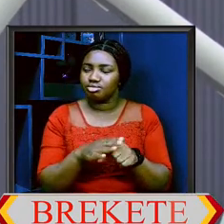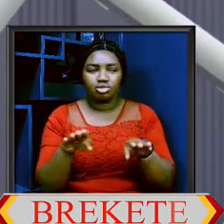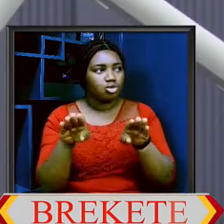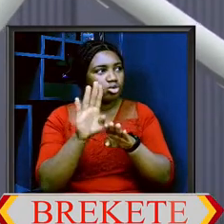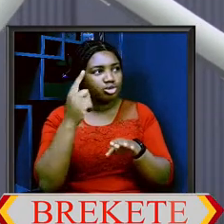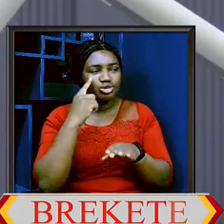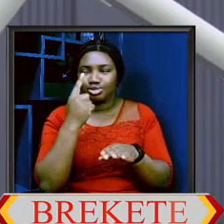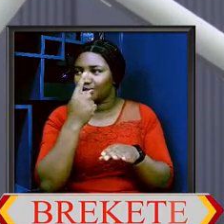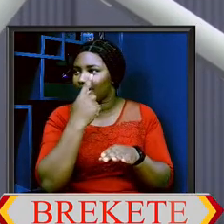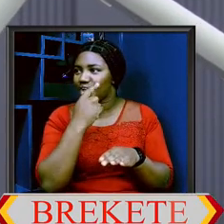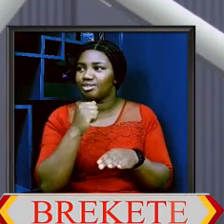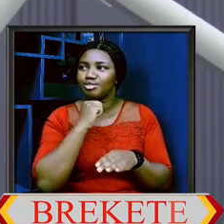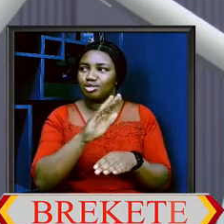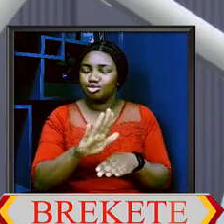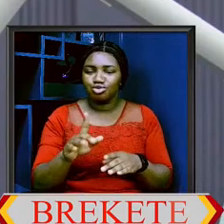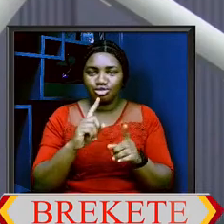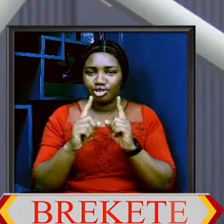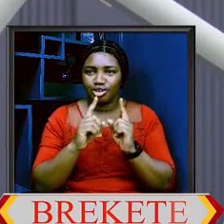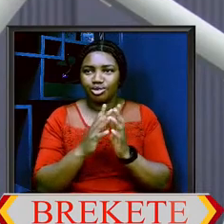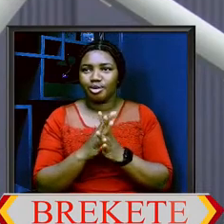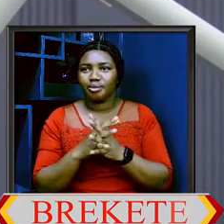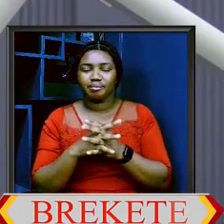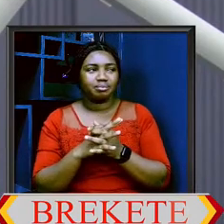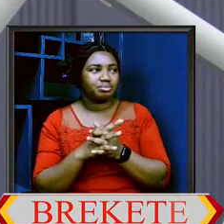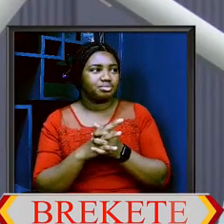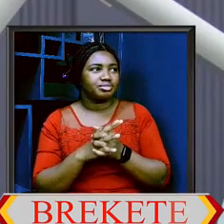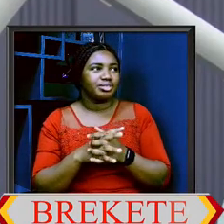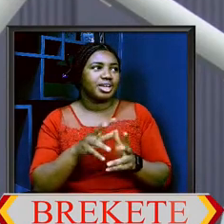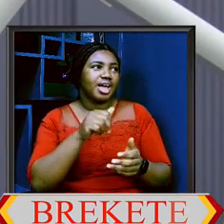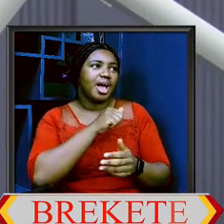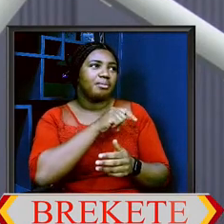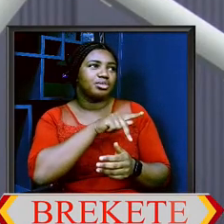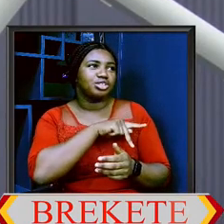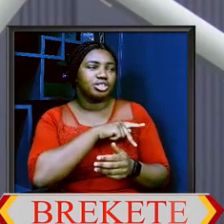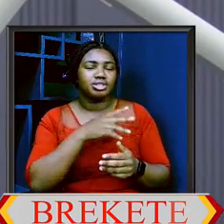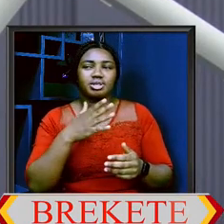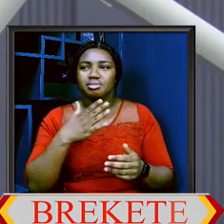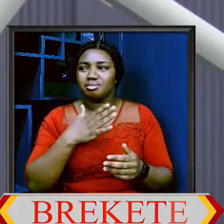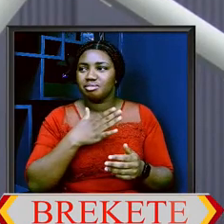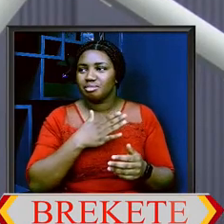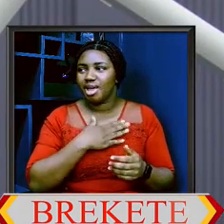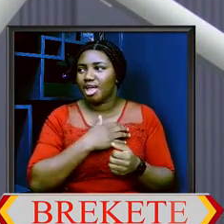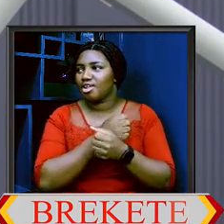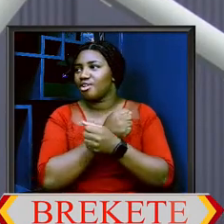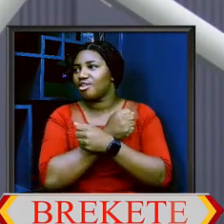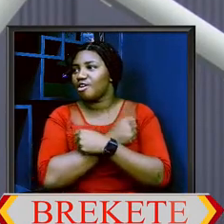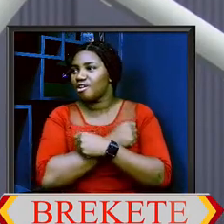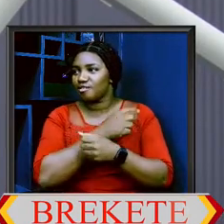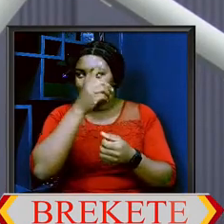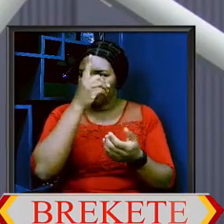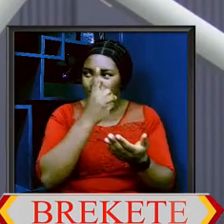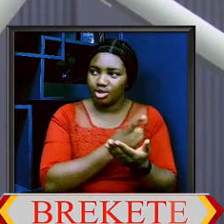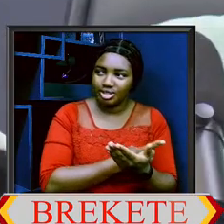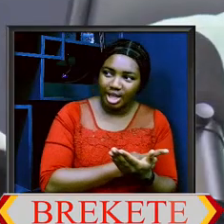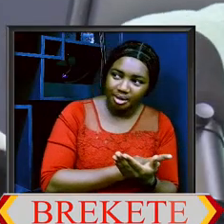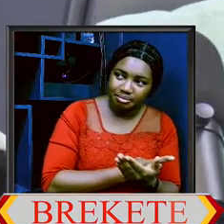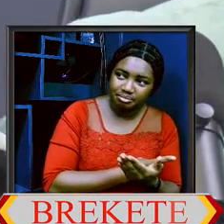with this appreciate my lovely daughter M let's appreciate